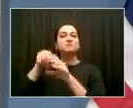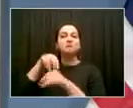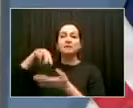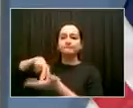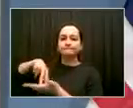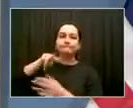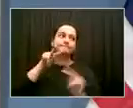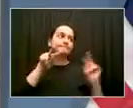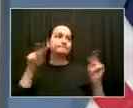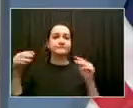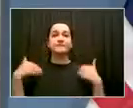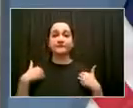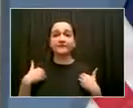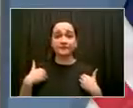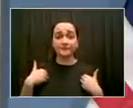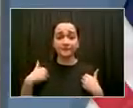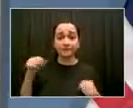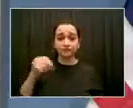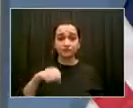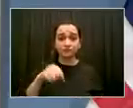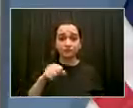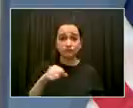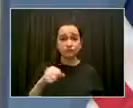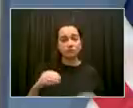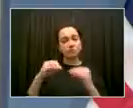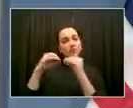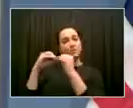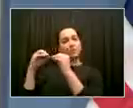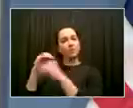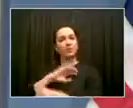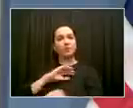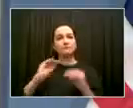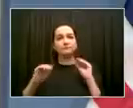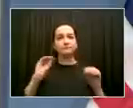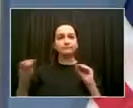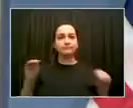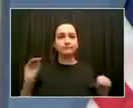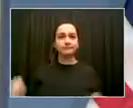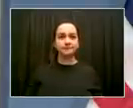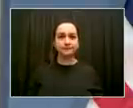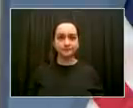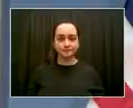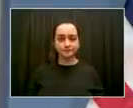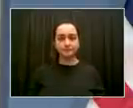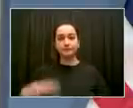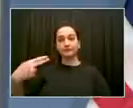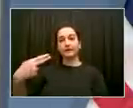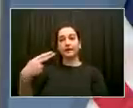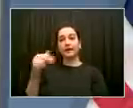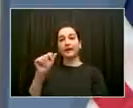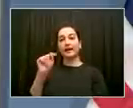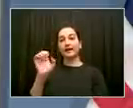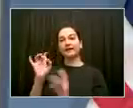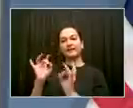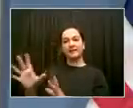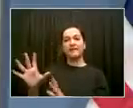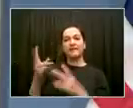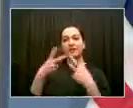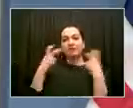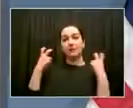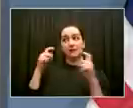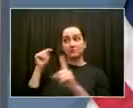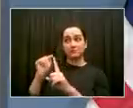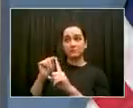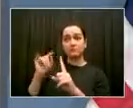crimes, anti-LGBTQ, anti-Black, anti-Semitism. There's nothing that we take more serious than hate